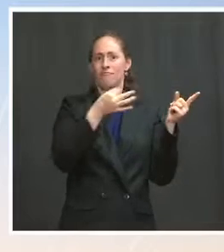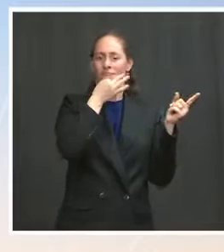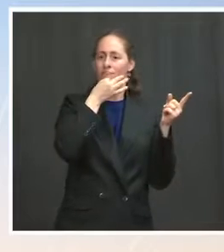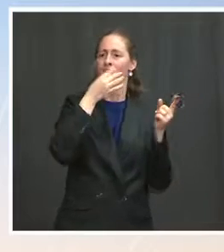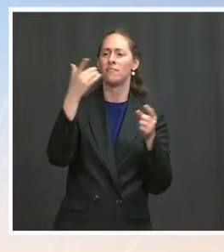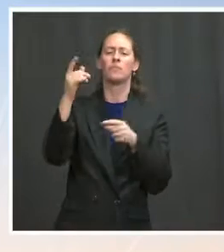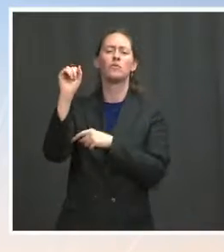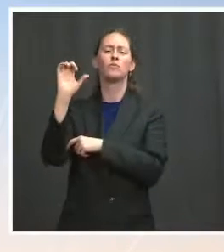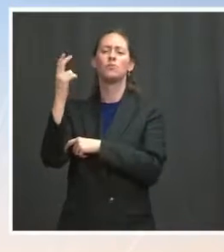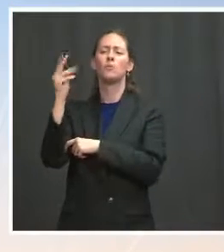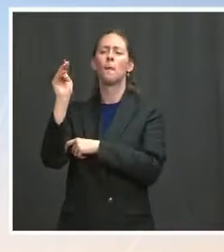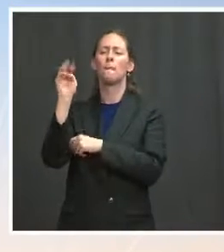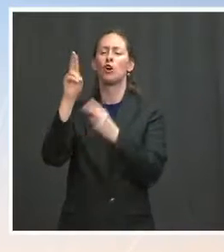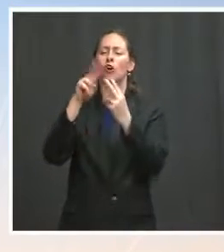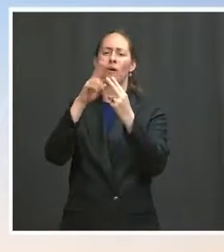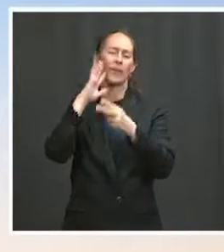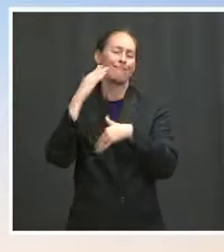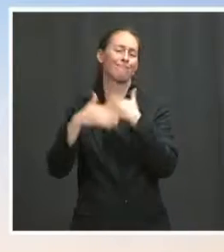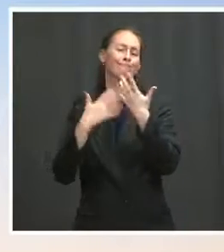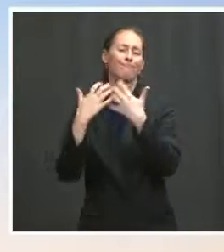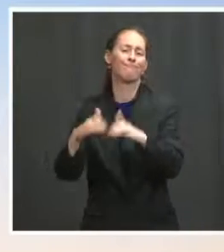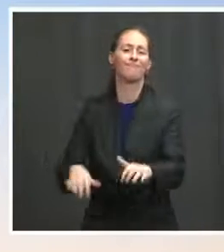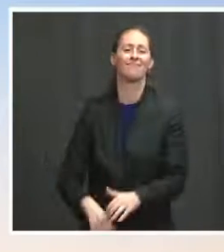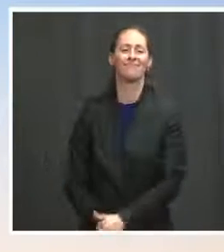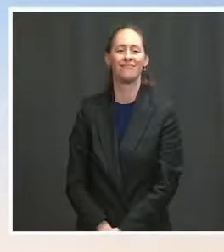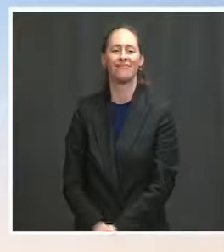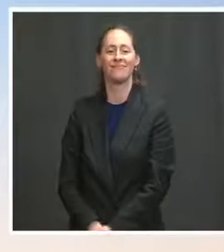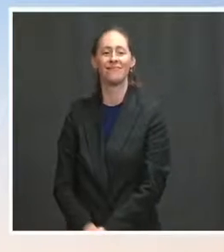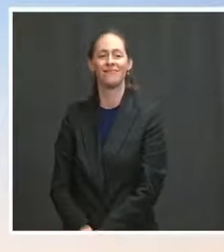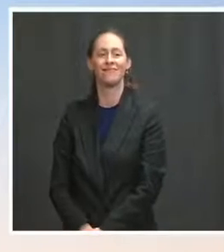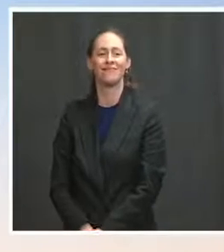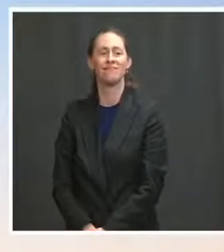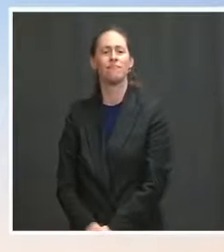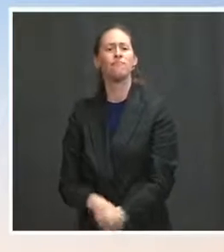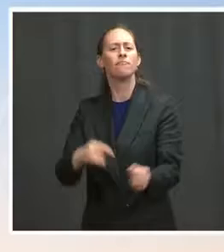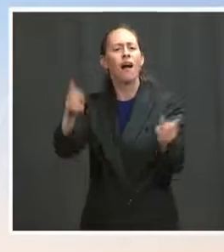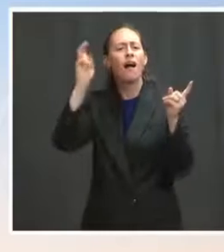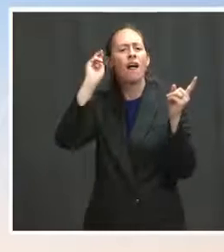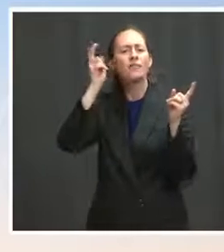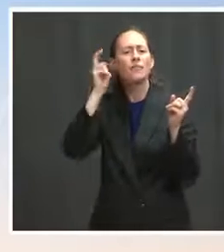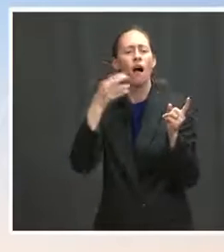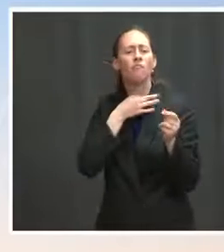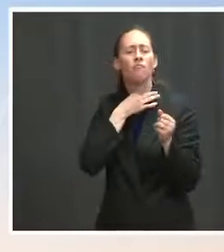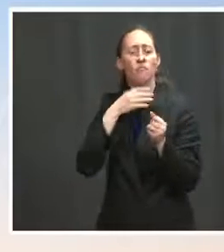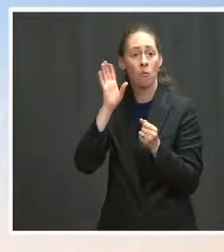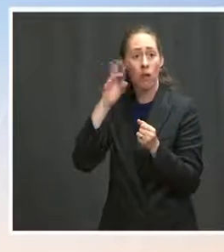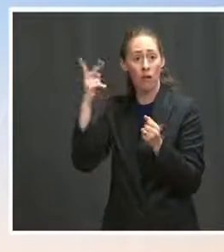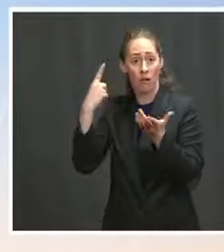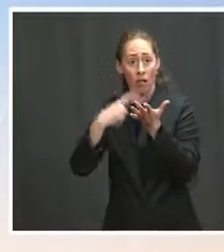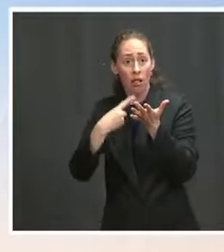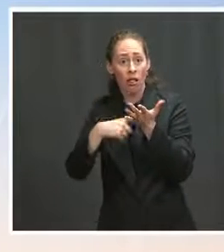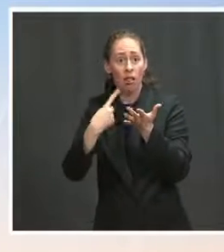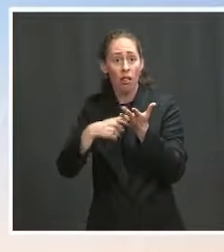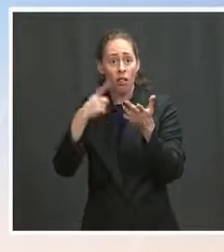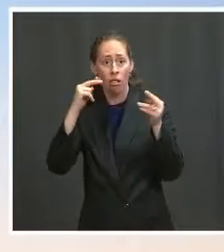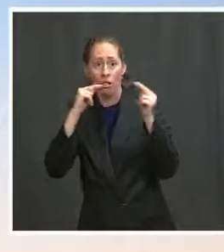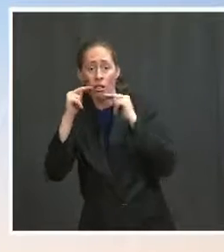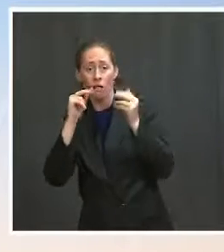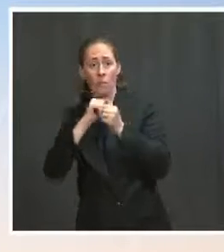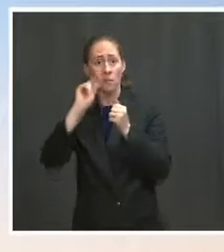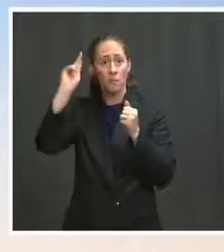bills signed into law. On the Afghanistan meeting, is the president going to talk about a negotiated political settlement? Is that still possible in